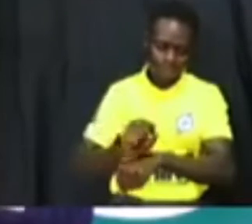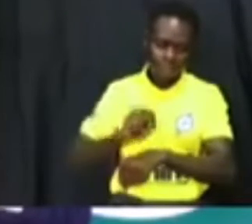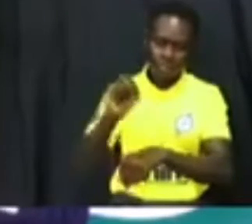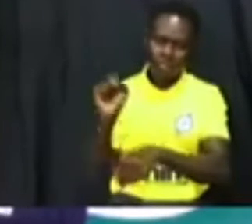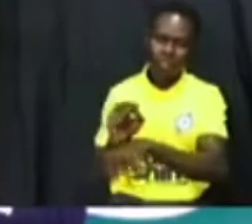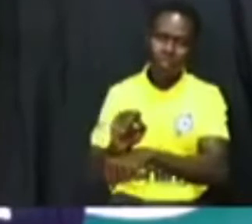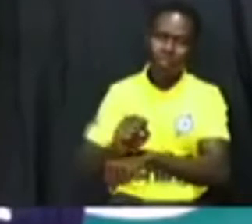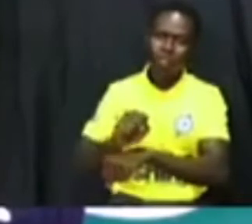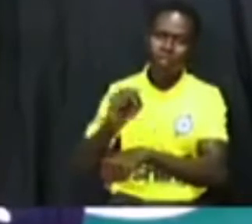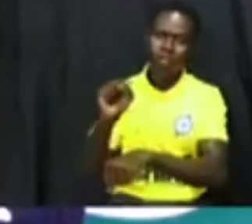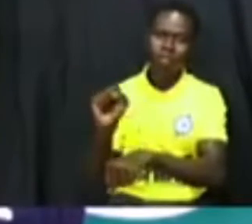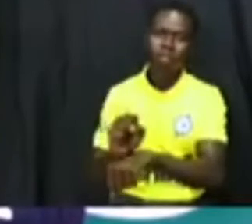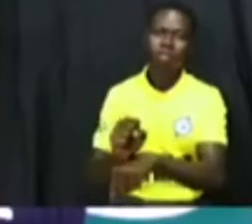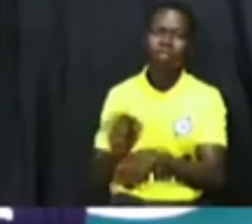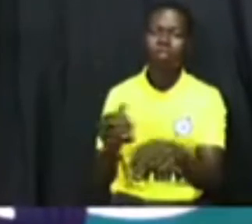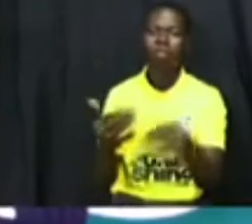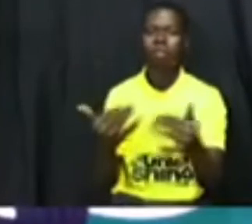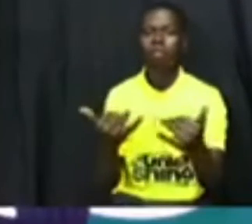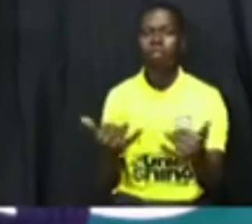Jesus is at work.